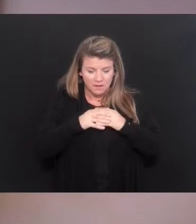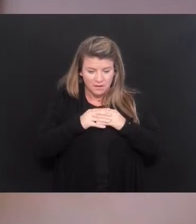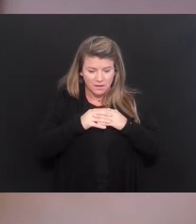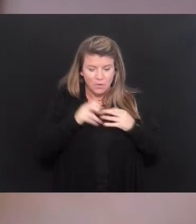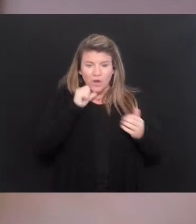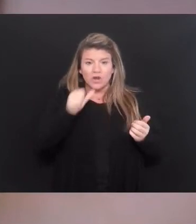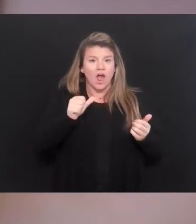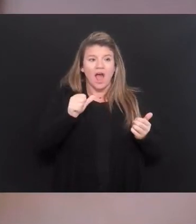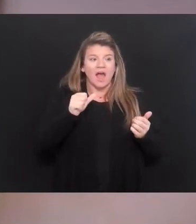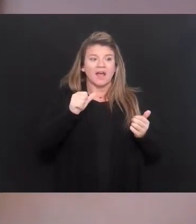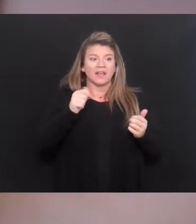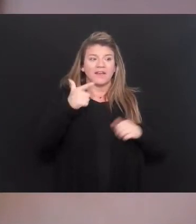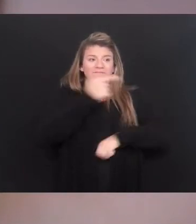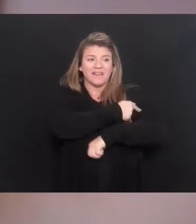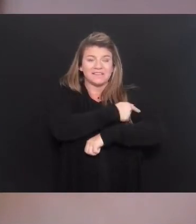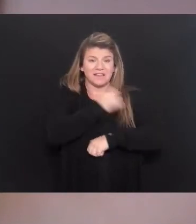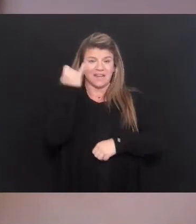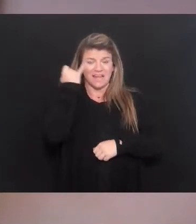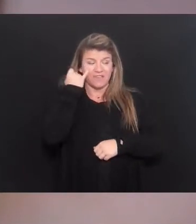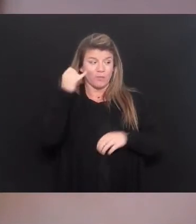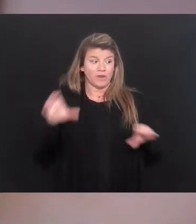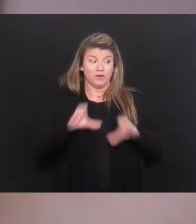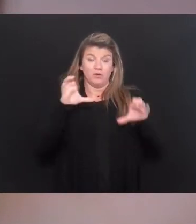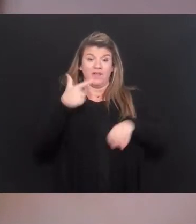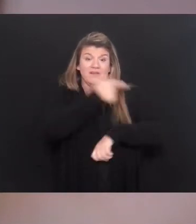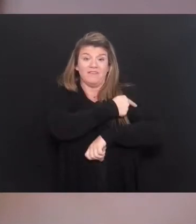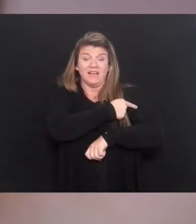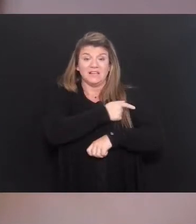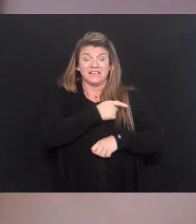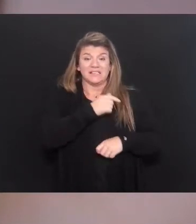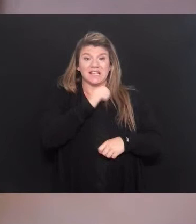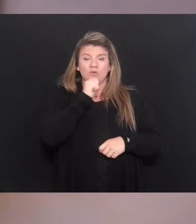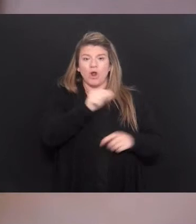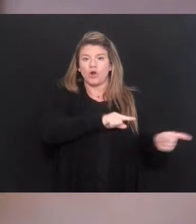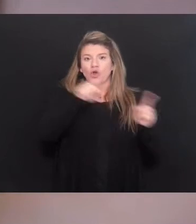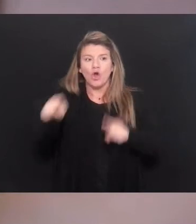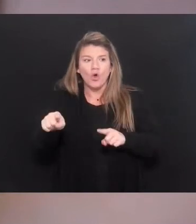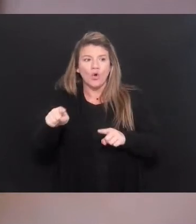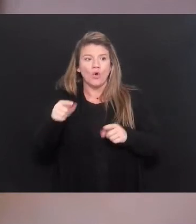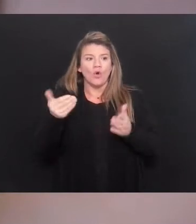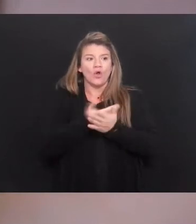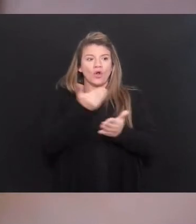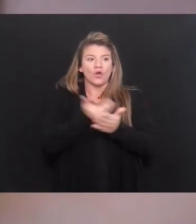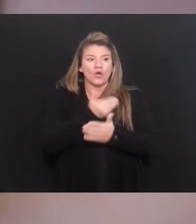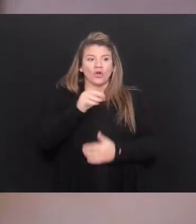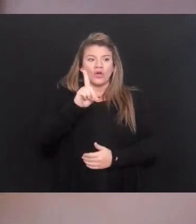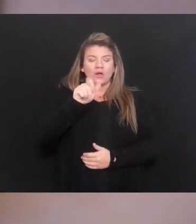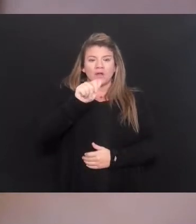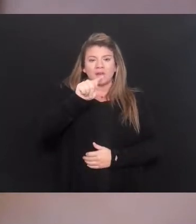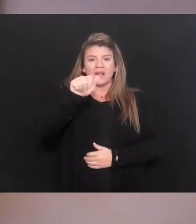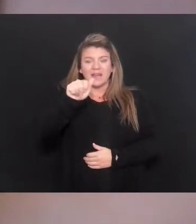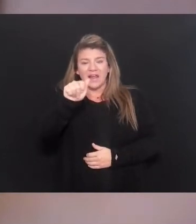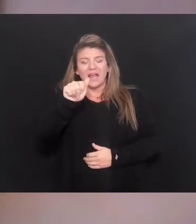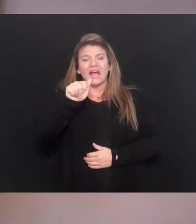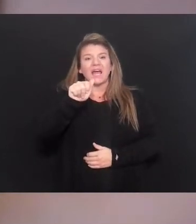get vaccine from the most severe consequences. New data from the CDC